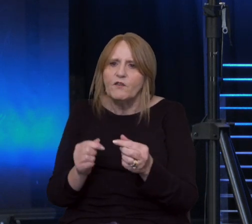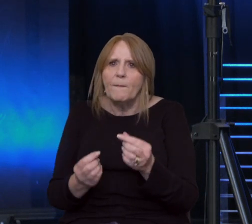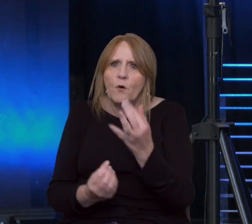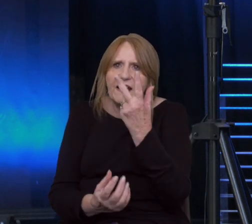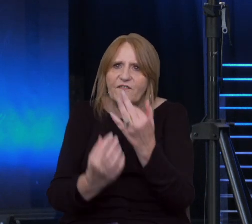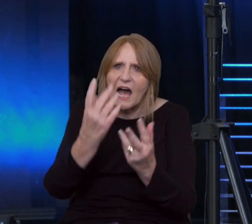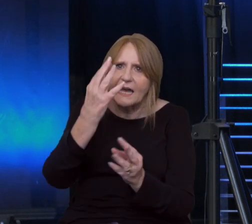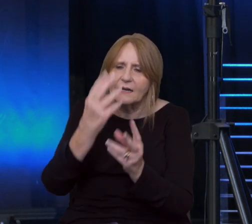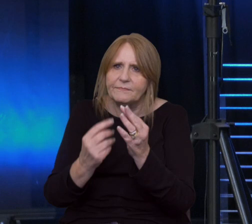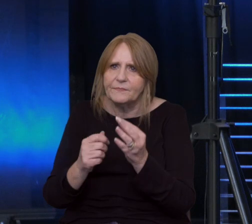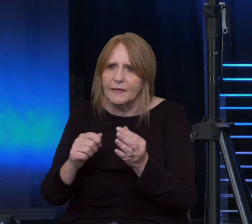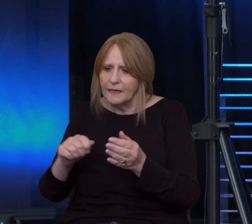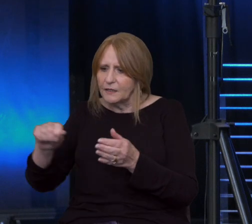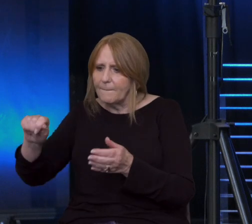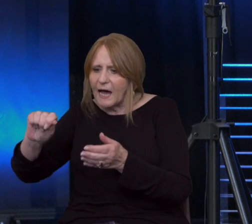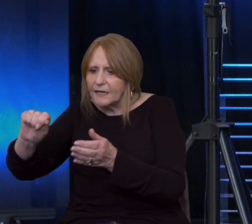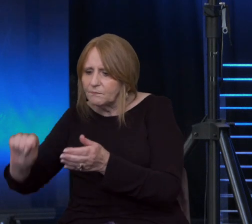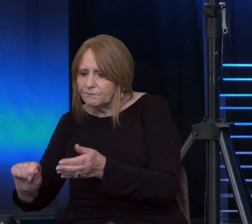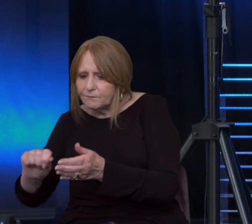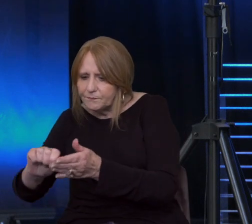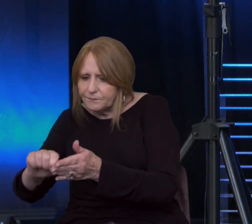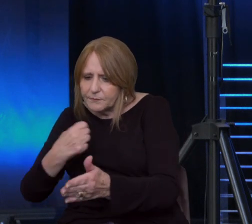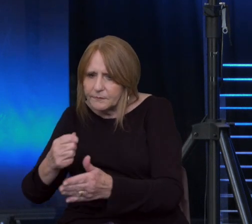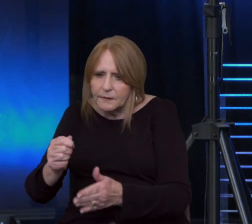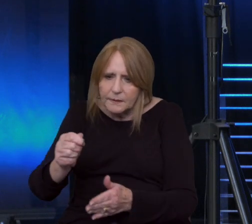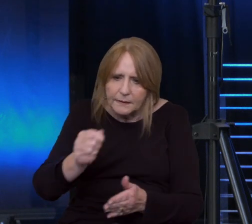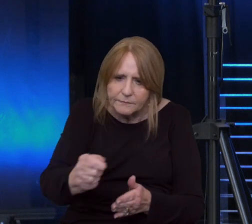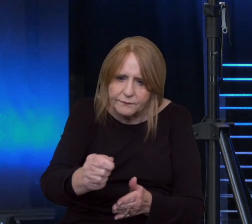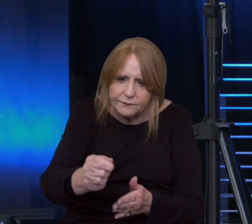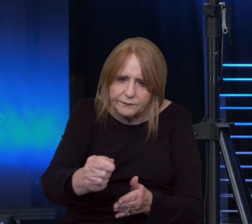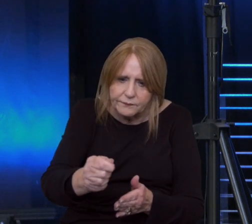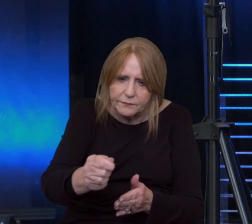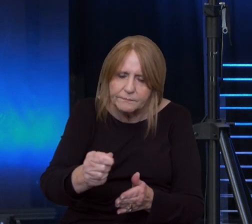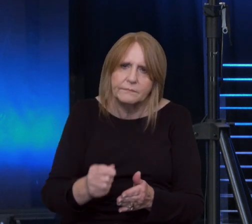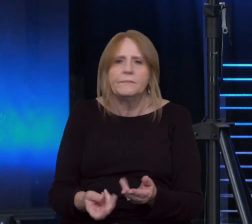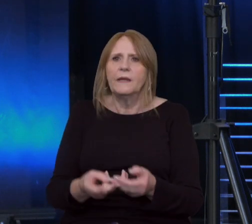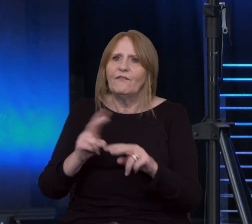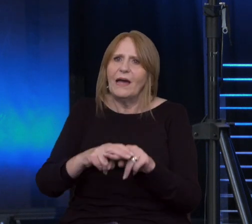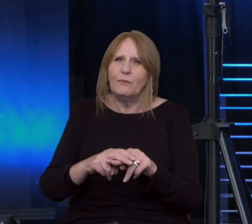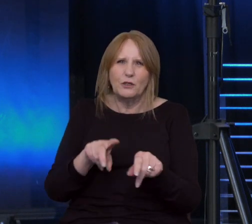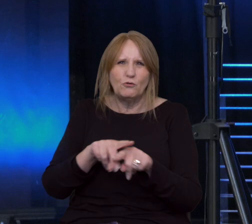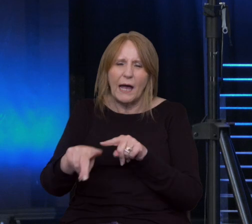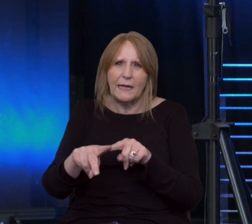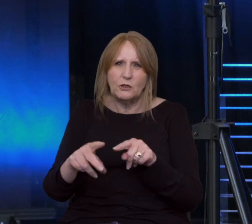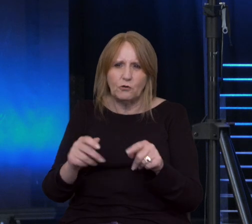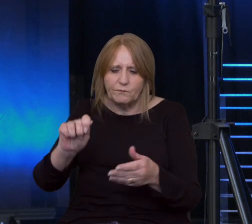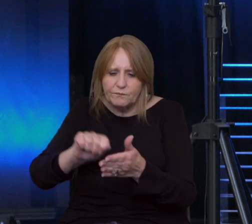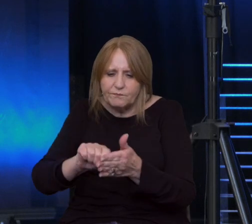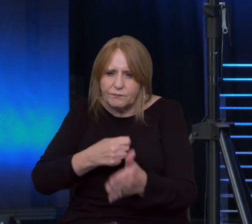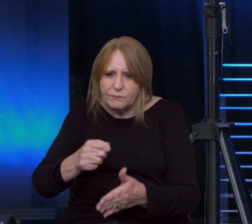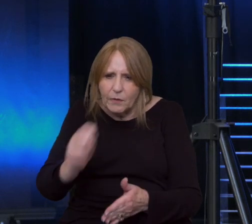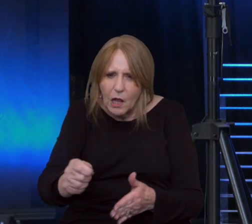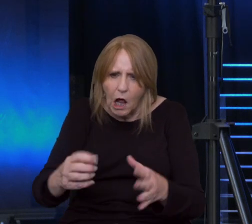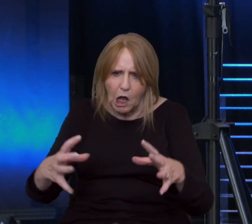huge log. I could have gone through 10 boxes of matches and I would never have lit that log. It would never have caught fire. So what